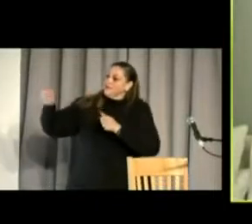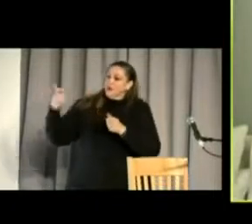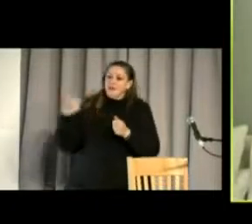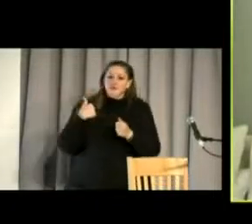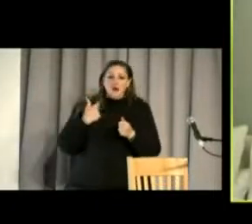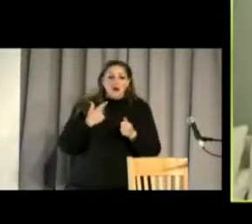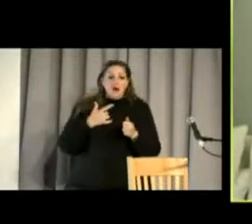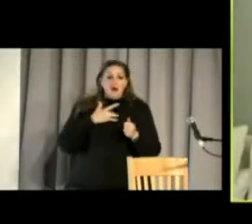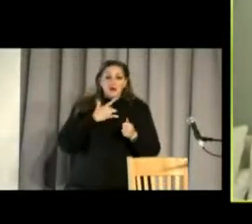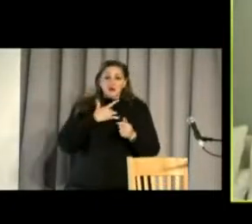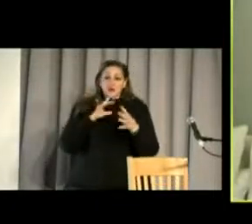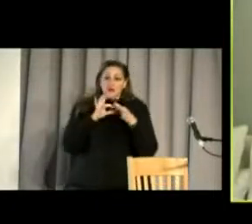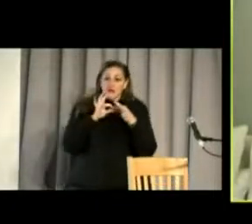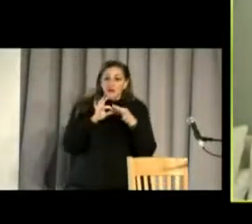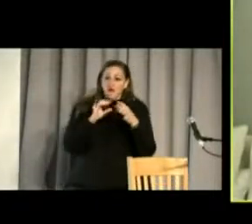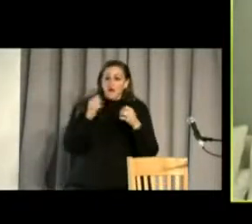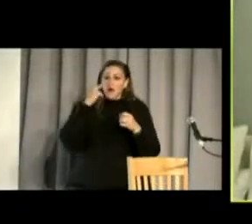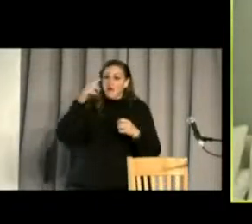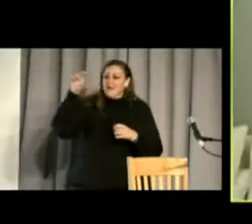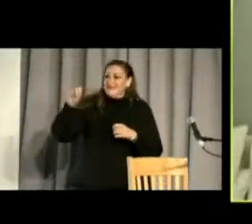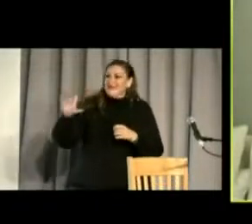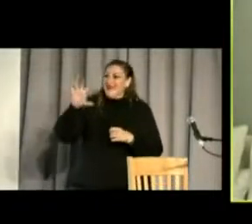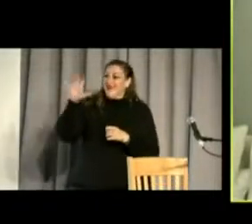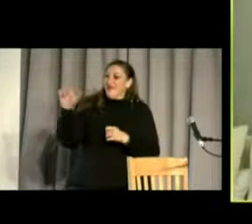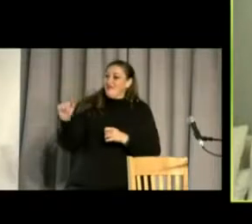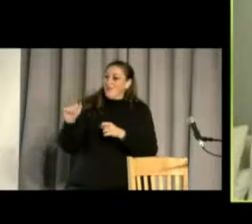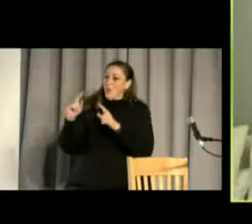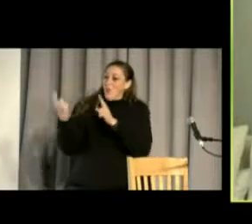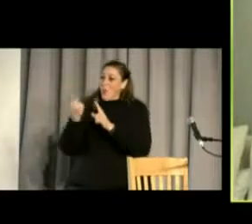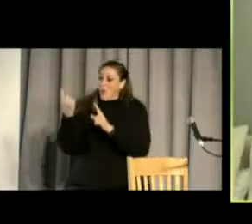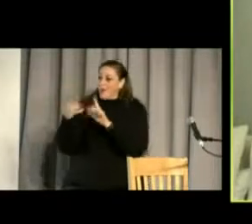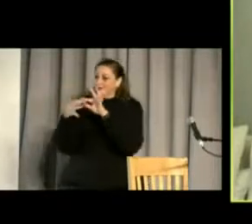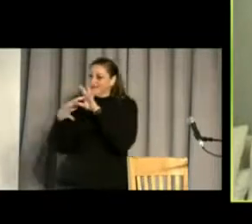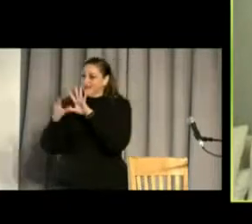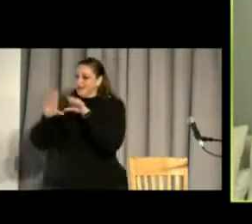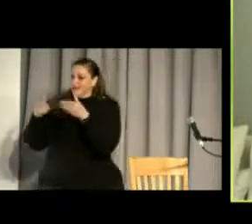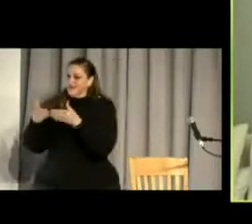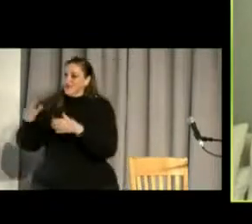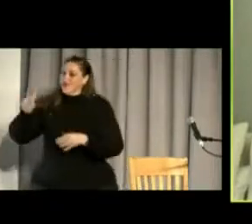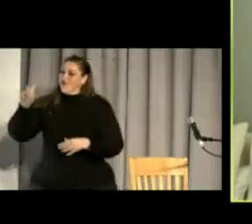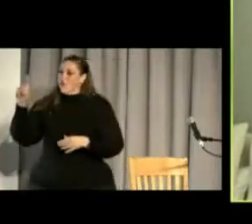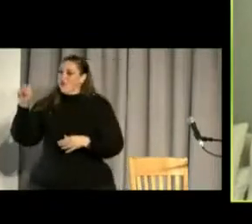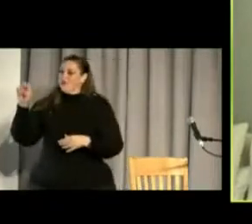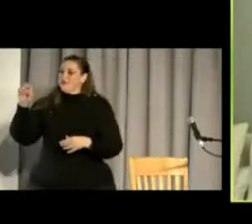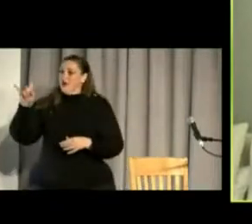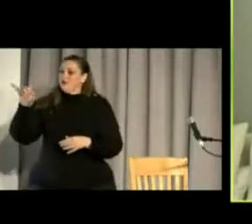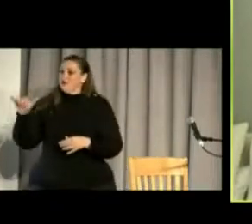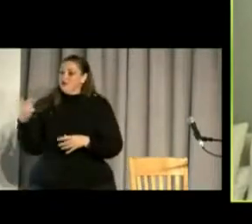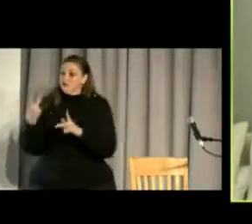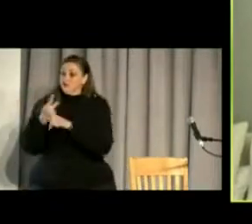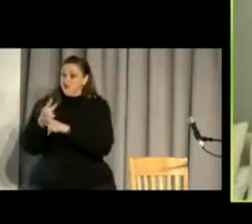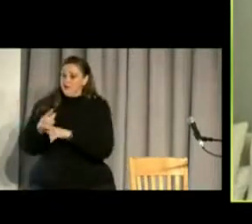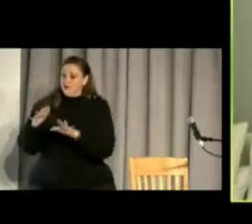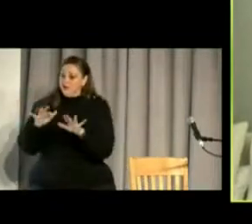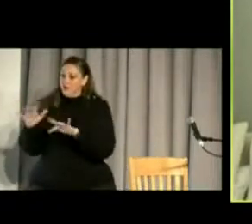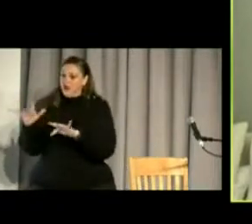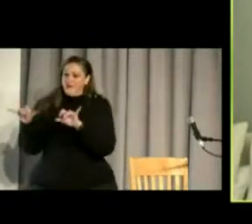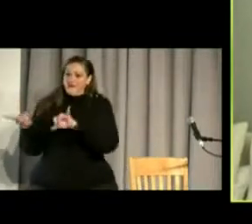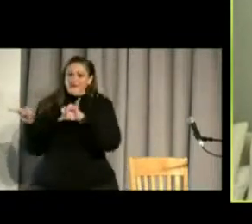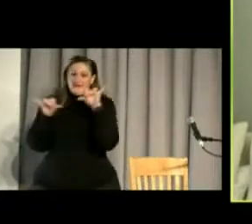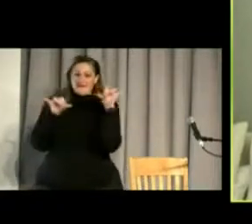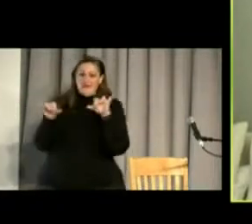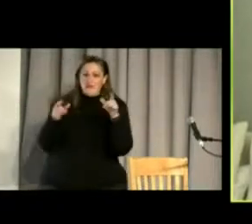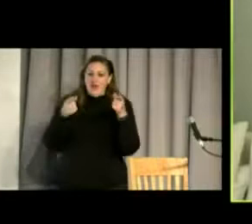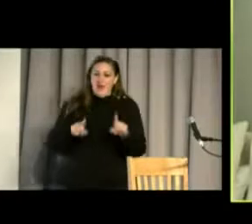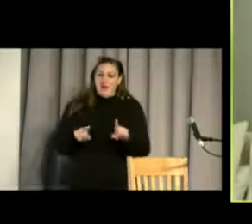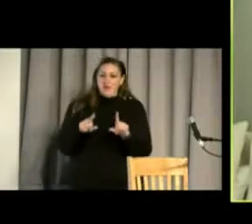I'm from South Africa, and we are almost into 3 decades of democracy. And we find the same conditions in